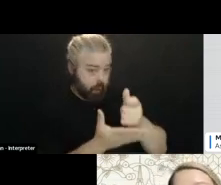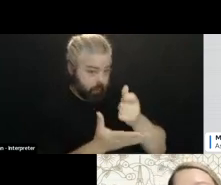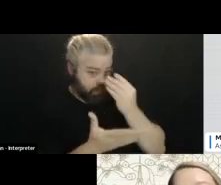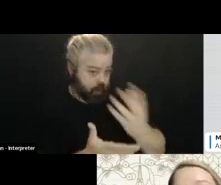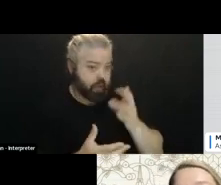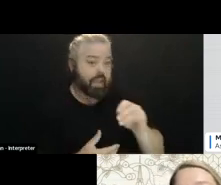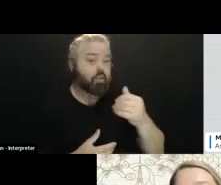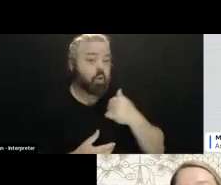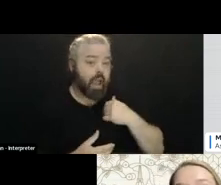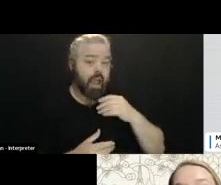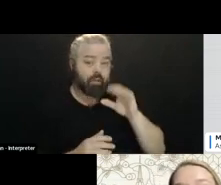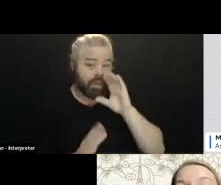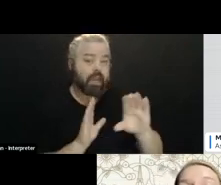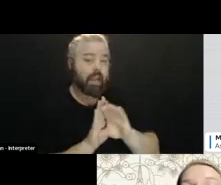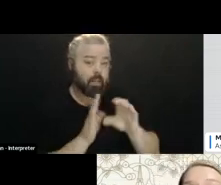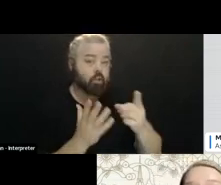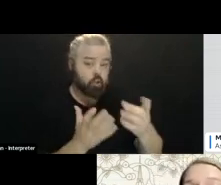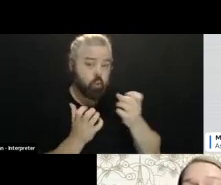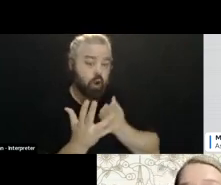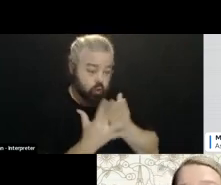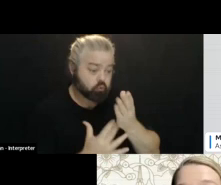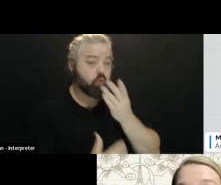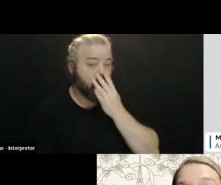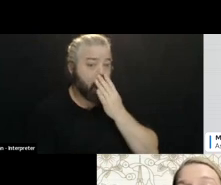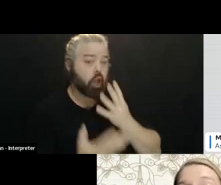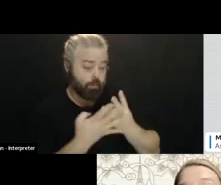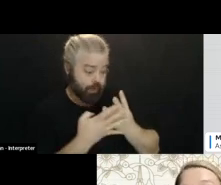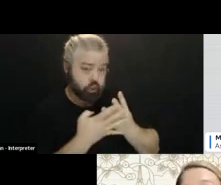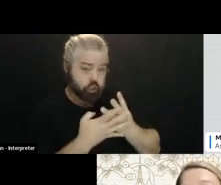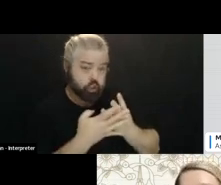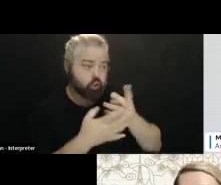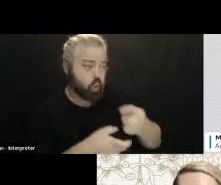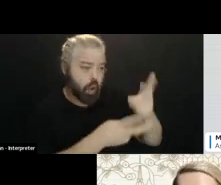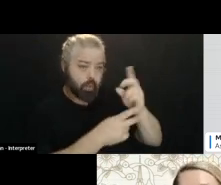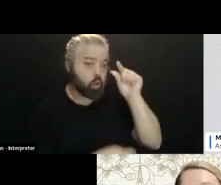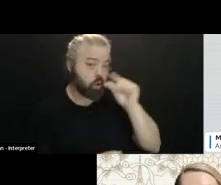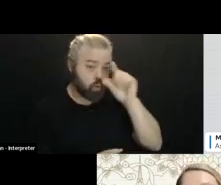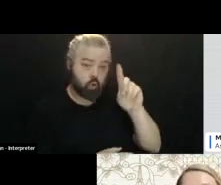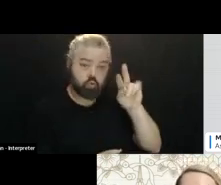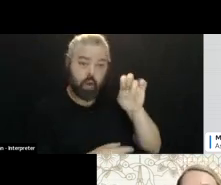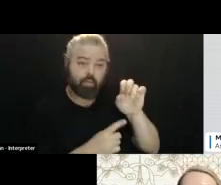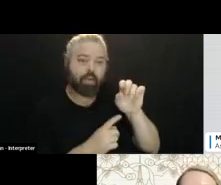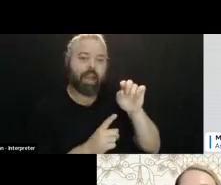image that you want to go through that color filter, upload it to your Google Drive, and it will accept a Google Drive link.